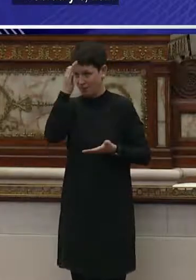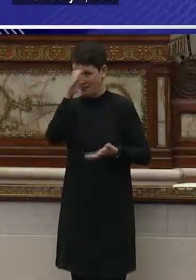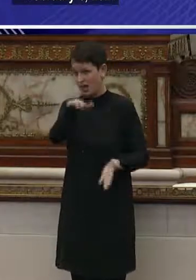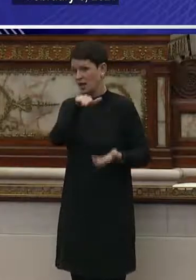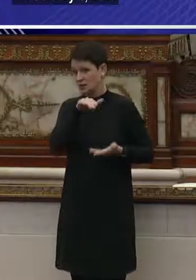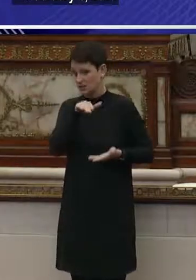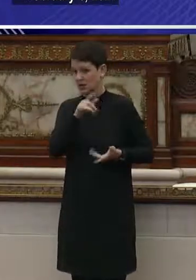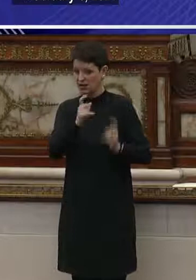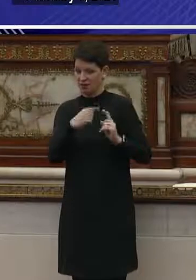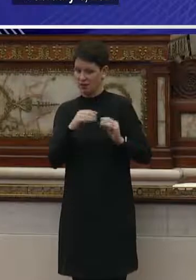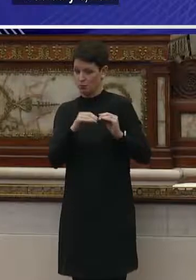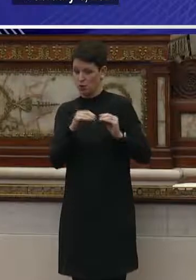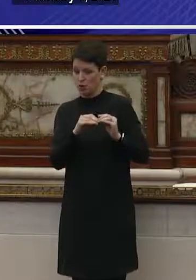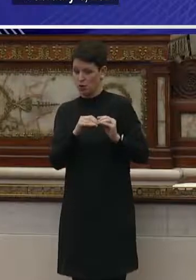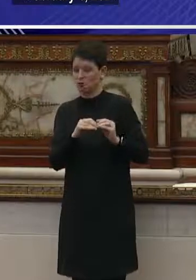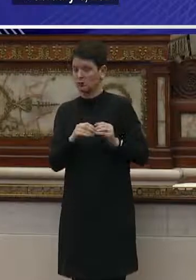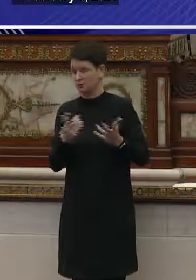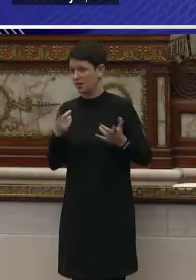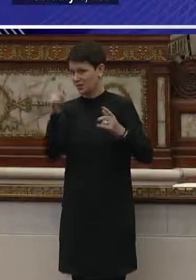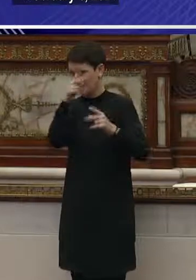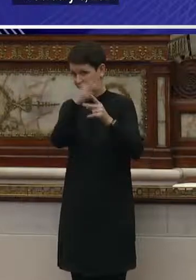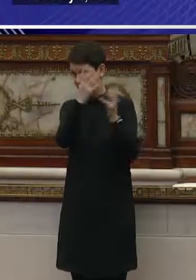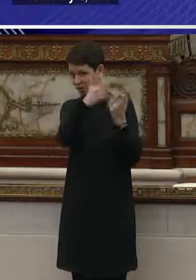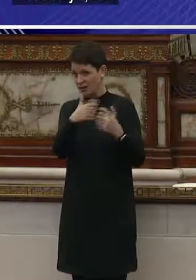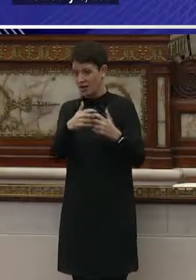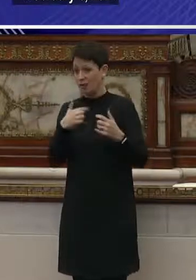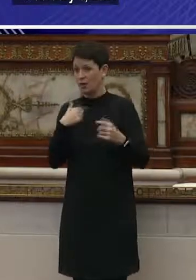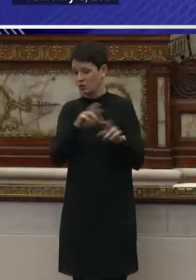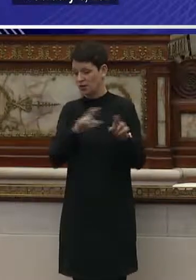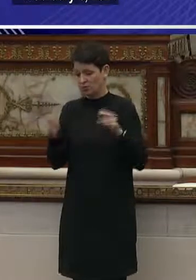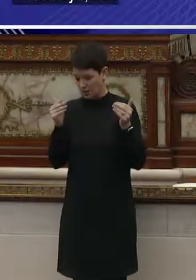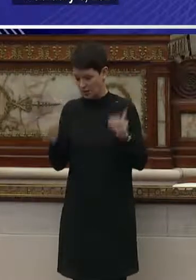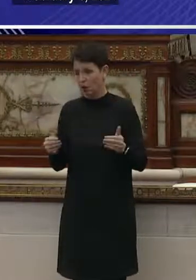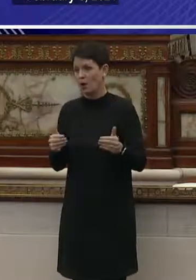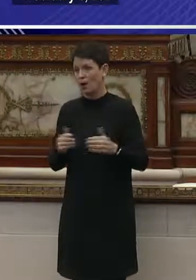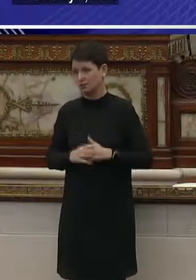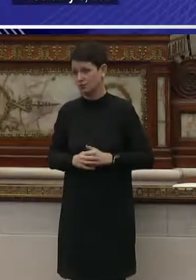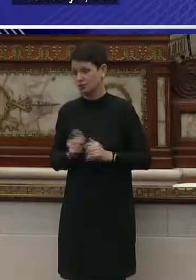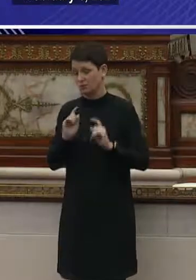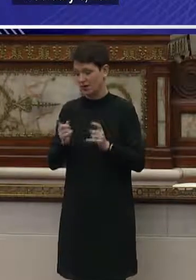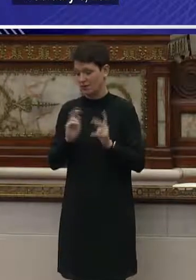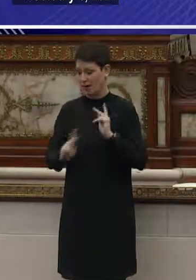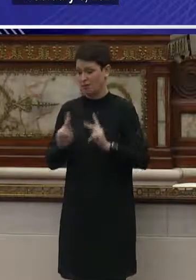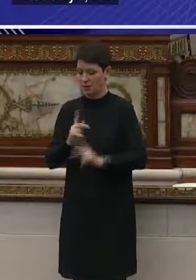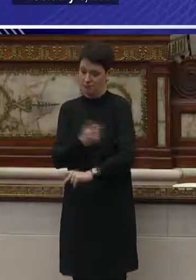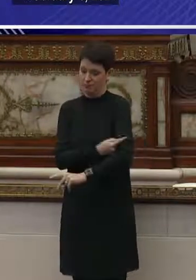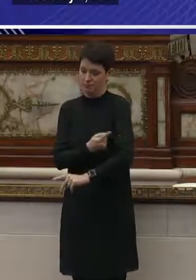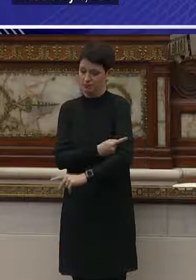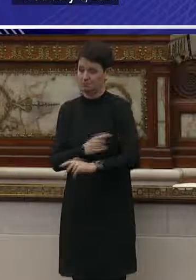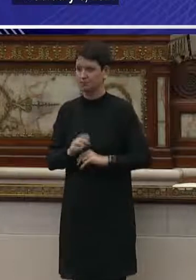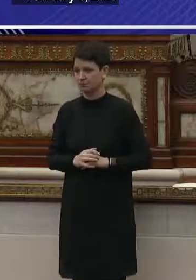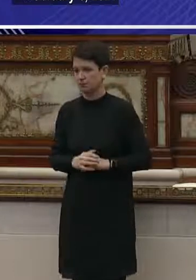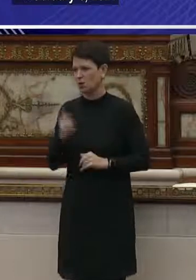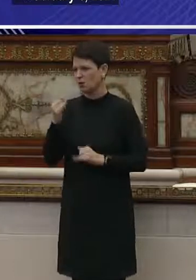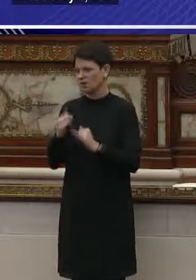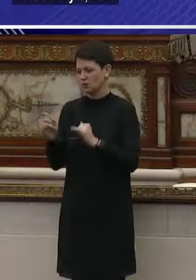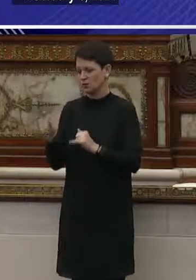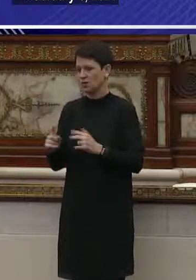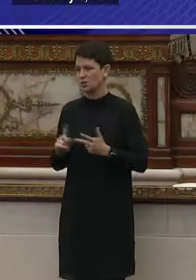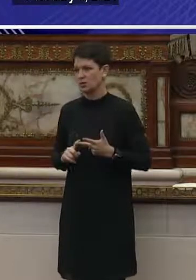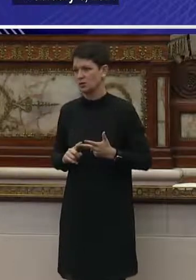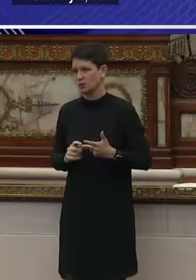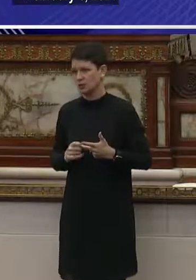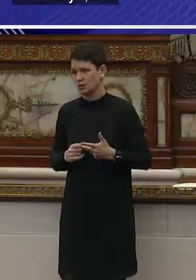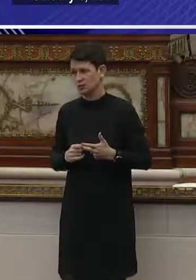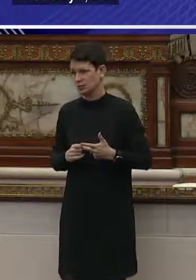and they get their act together. And then we're ready to go and distribute them to our folks so that we could catch up. One last question. And